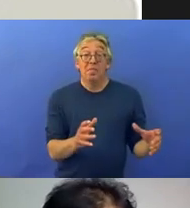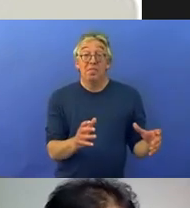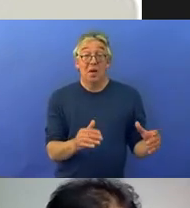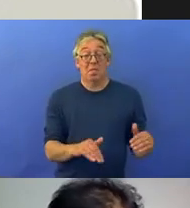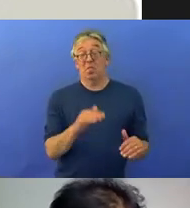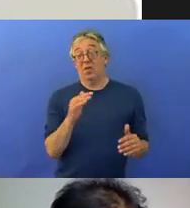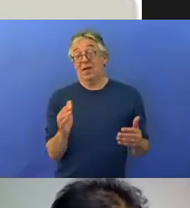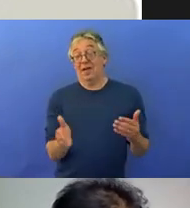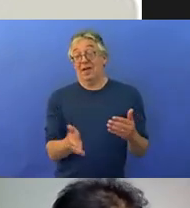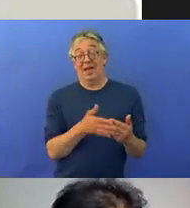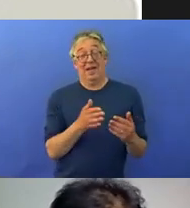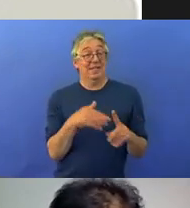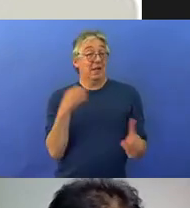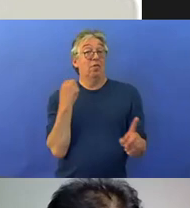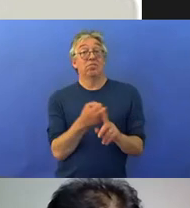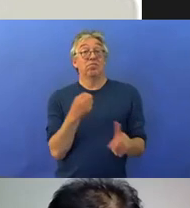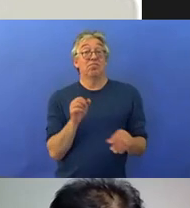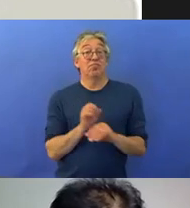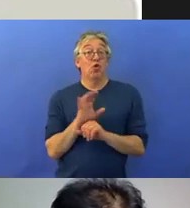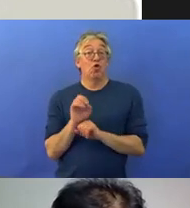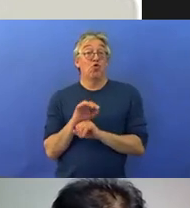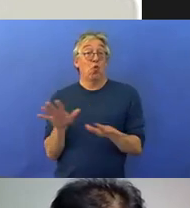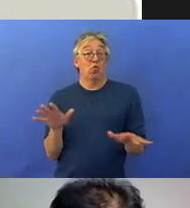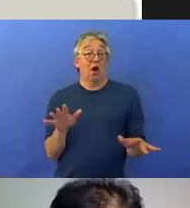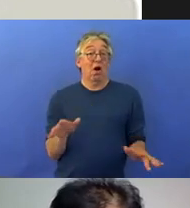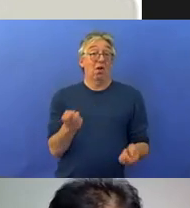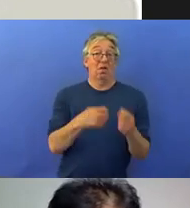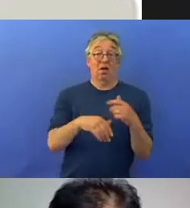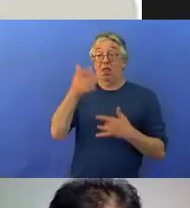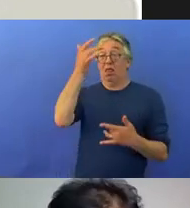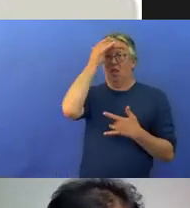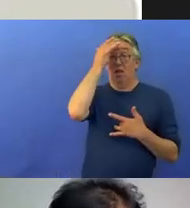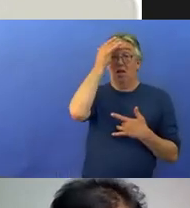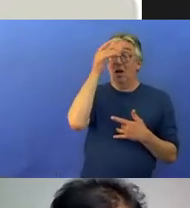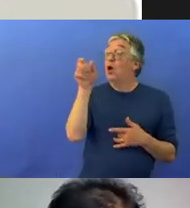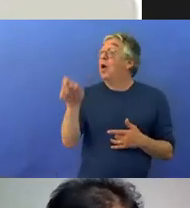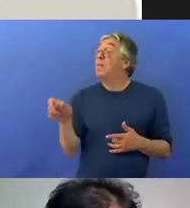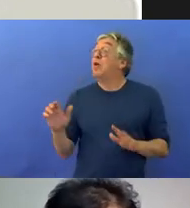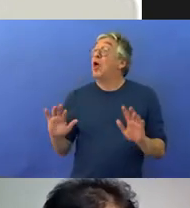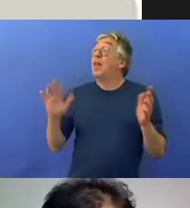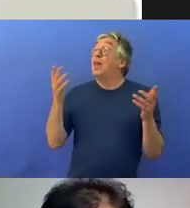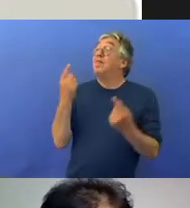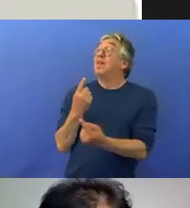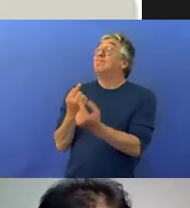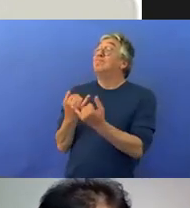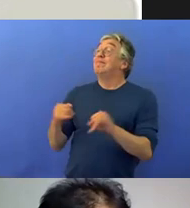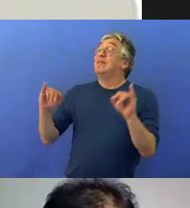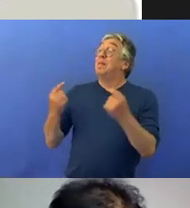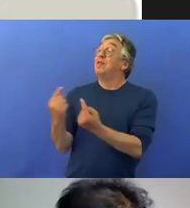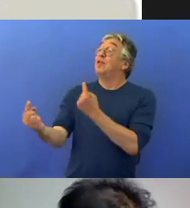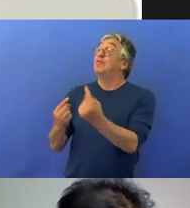impacted than those who live independently in the community.